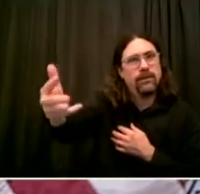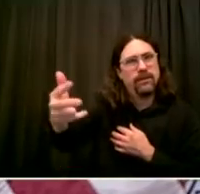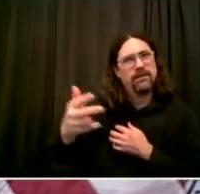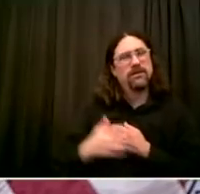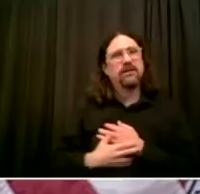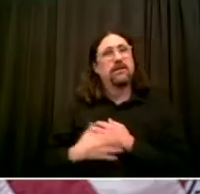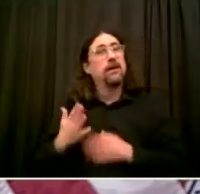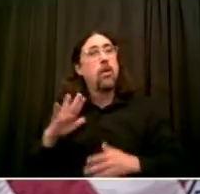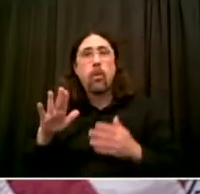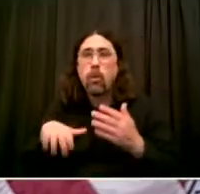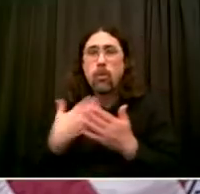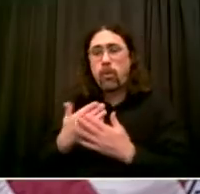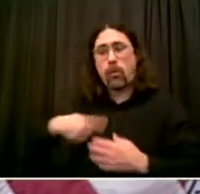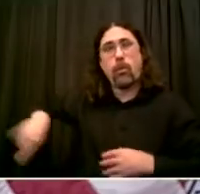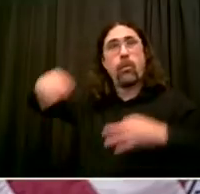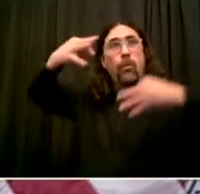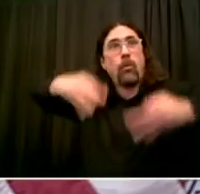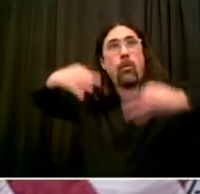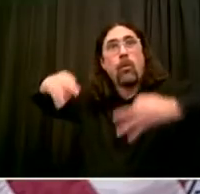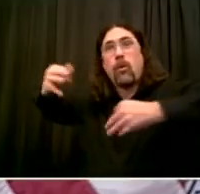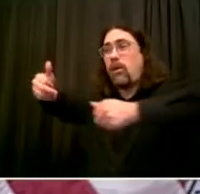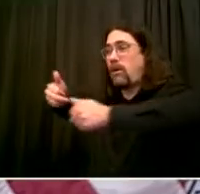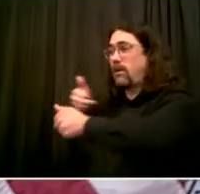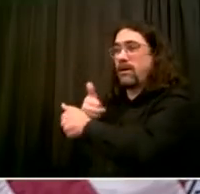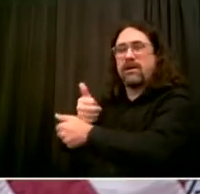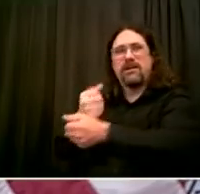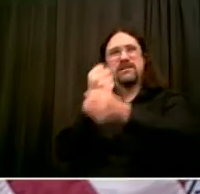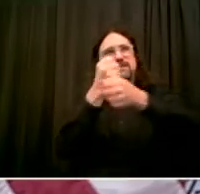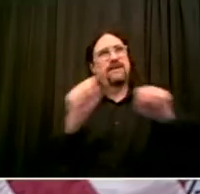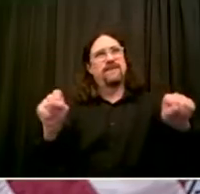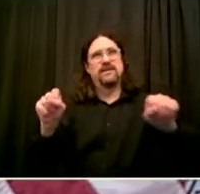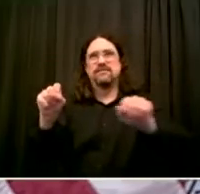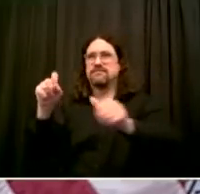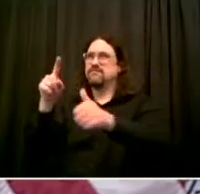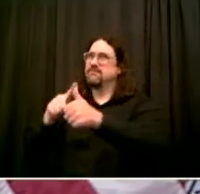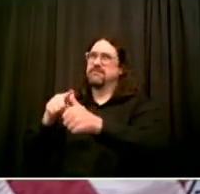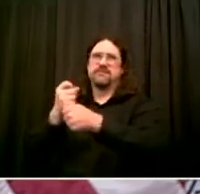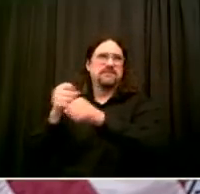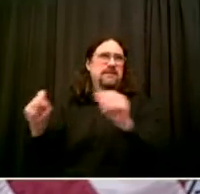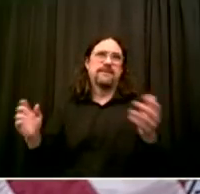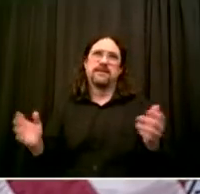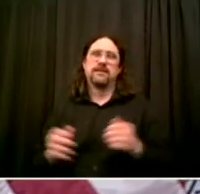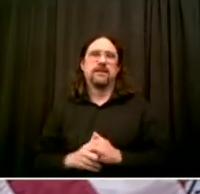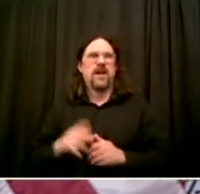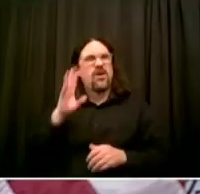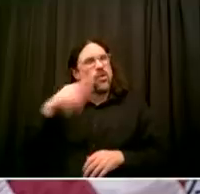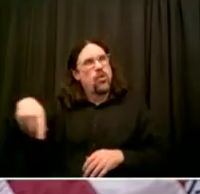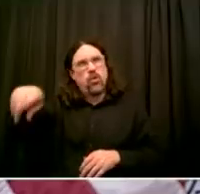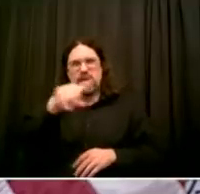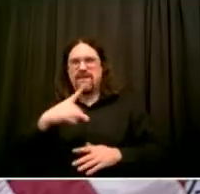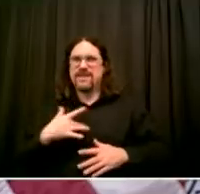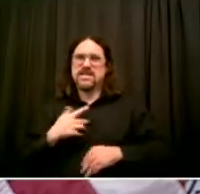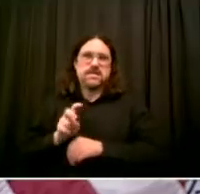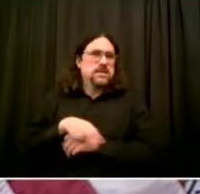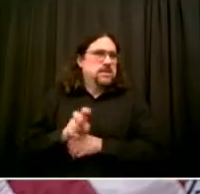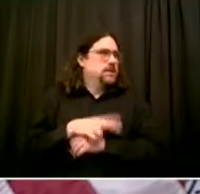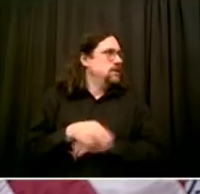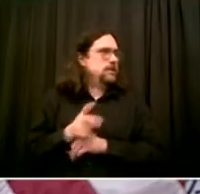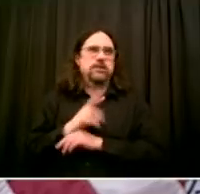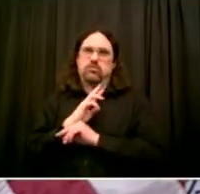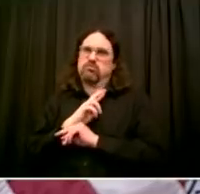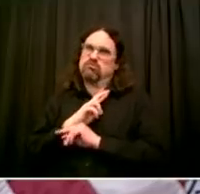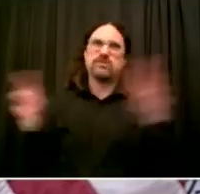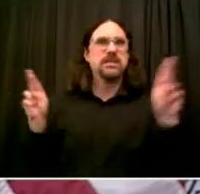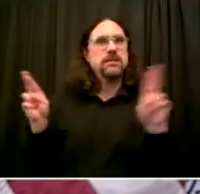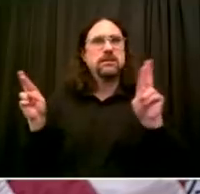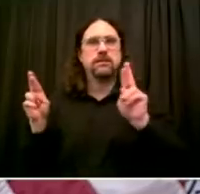right, we'll be ready to act. But first, we got to get phase one going. It's just there is an important part of sequencing to keep everyone healthy. So